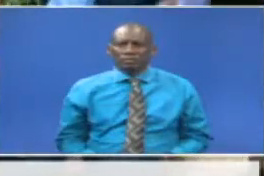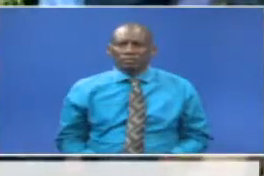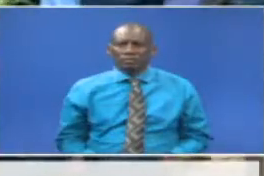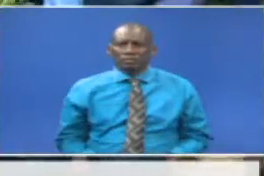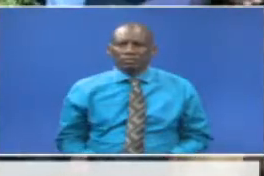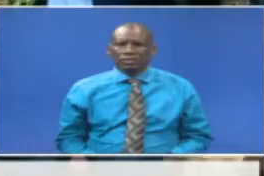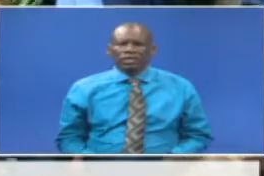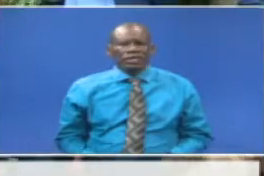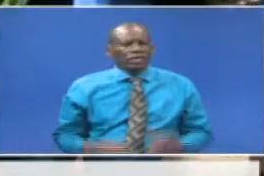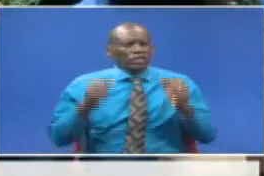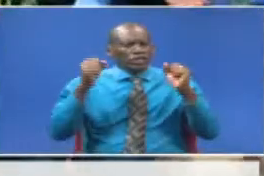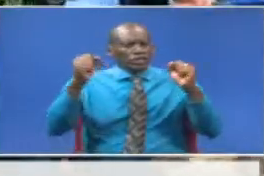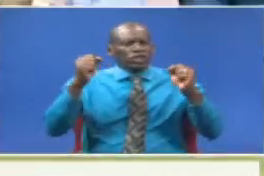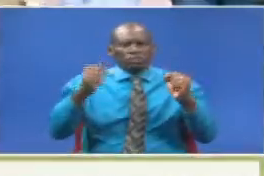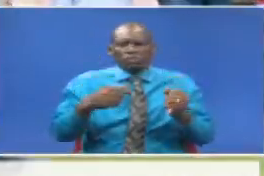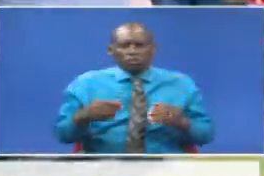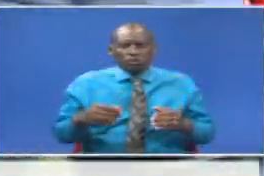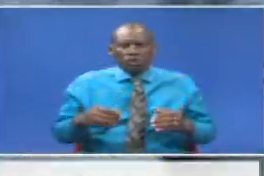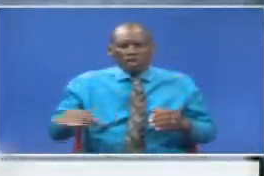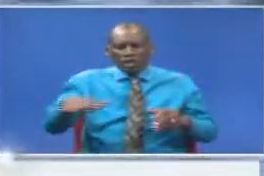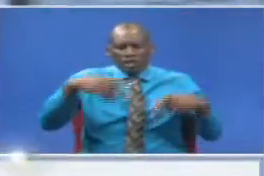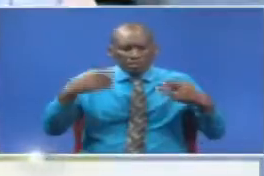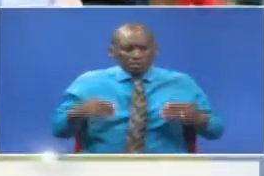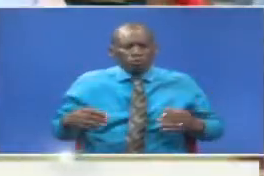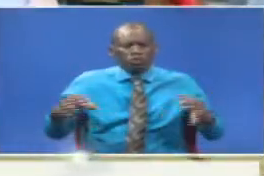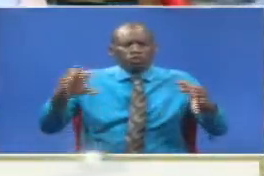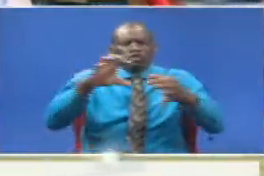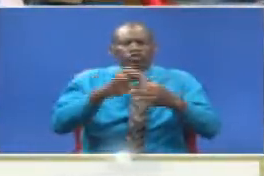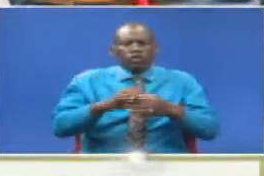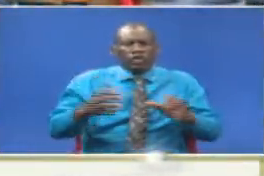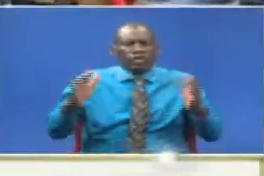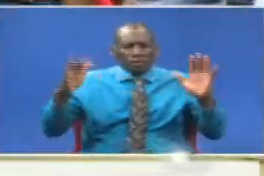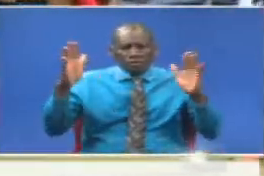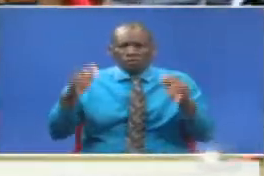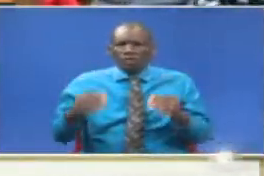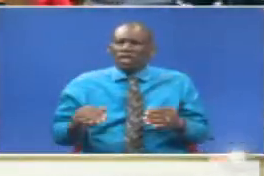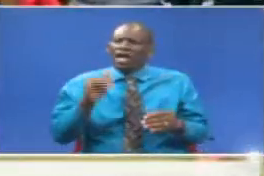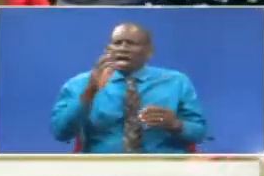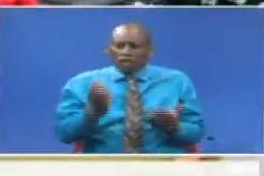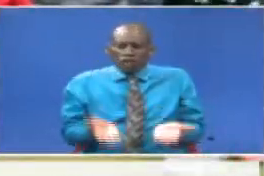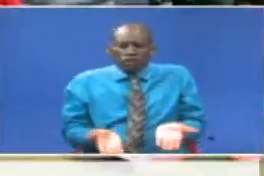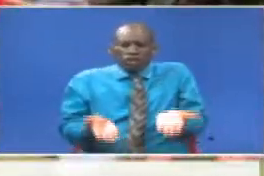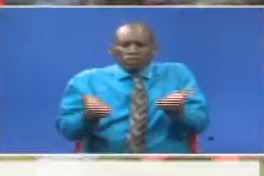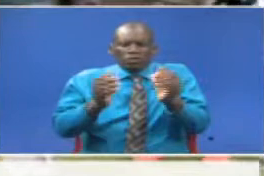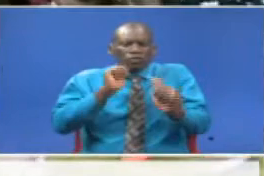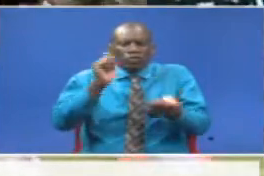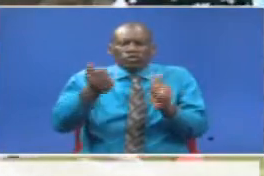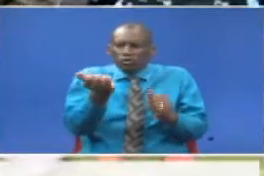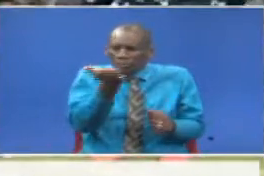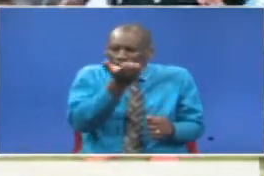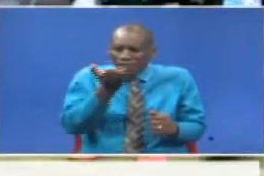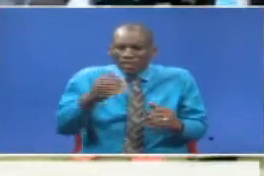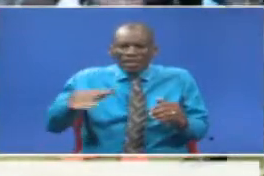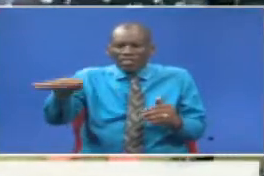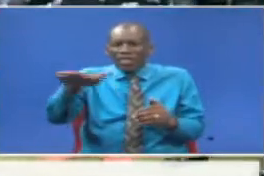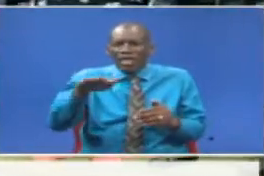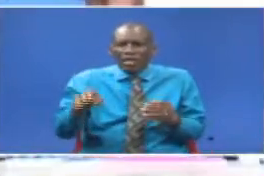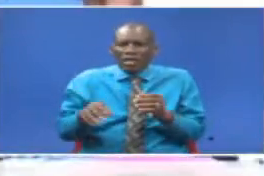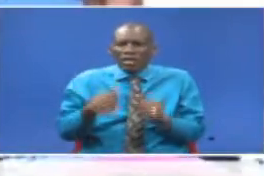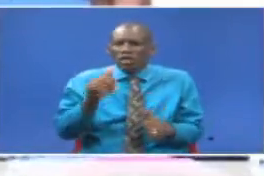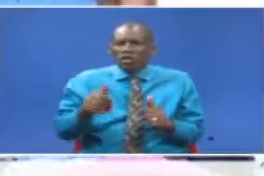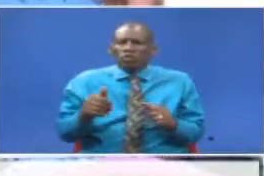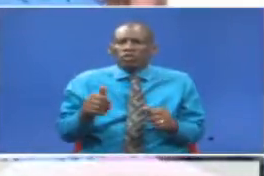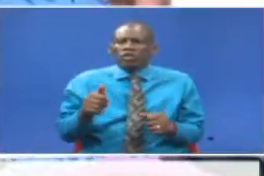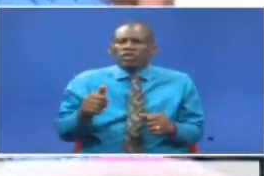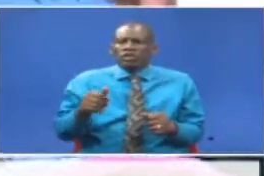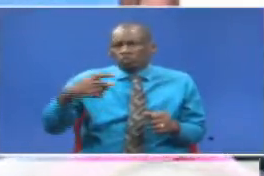The local leaders who had joined the villagers in the celebration called for the improvement of sports facilities in the area that scooped two positions in today's